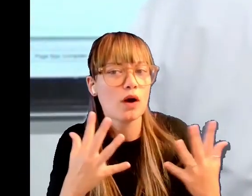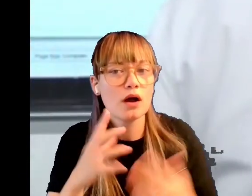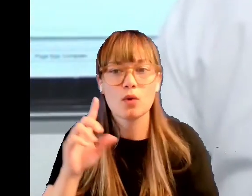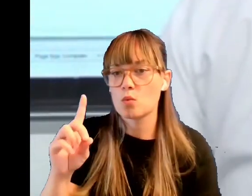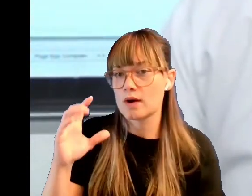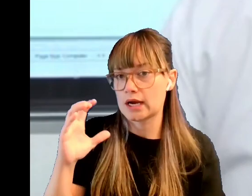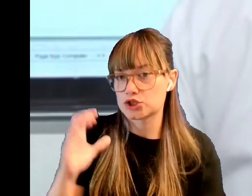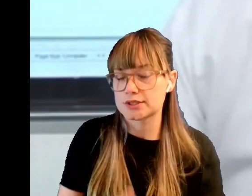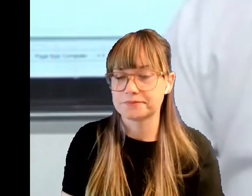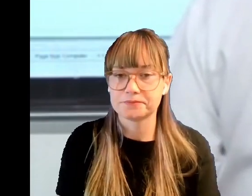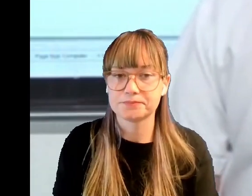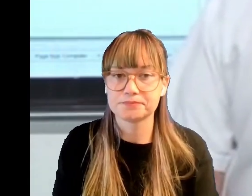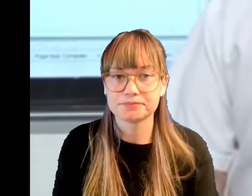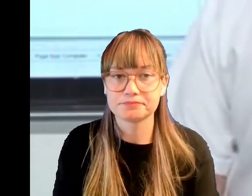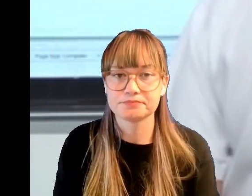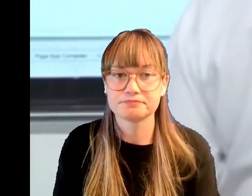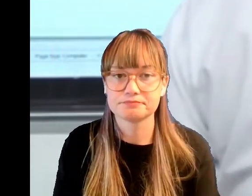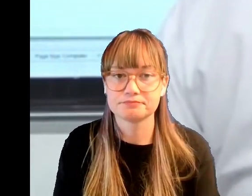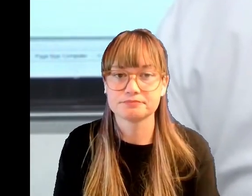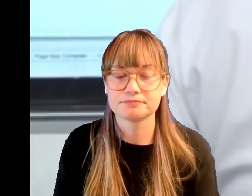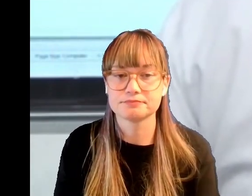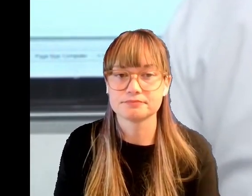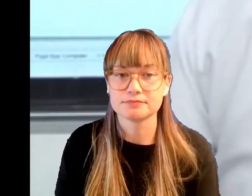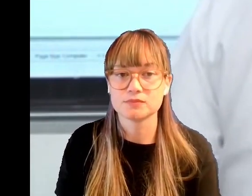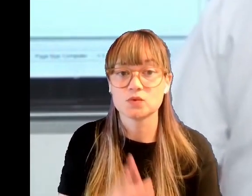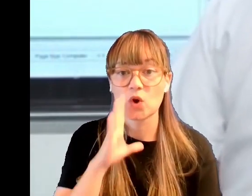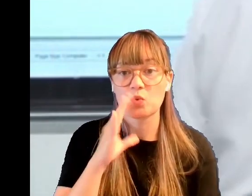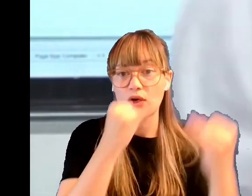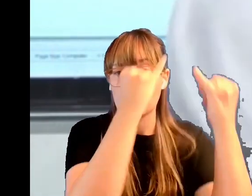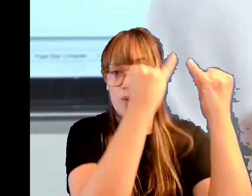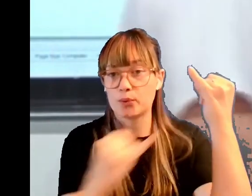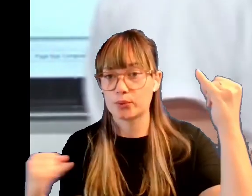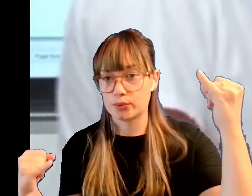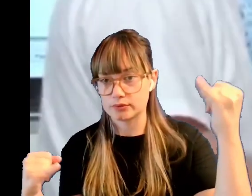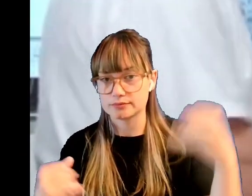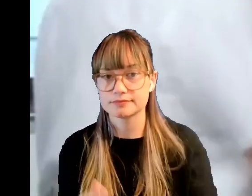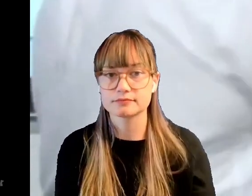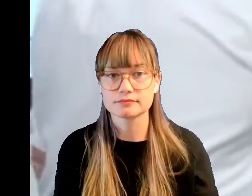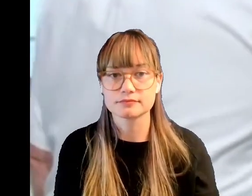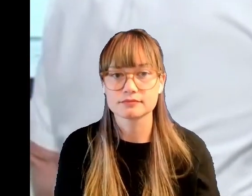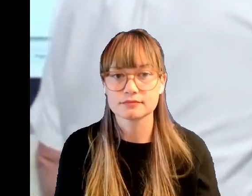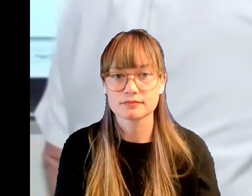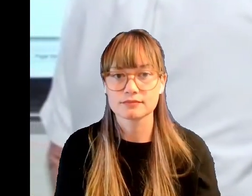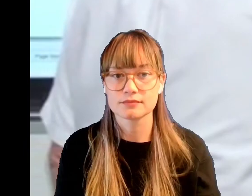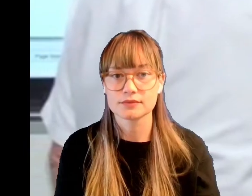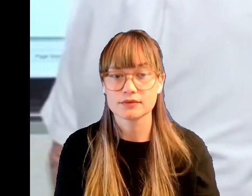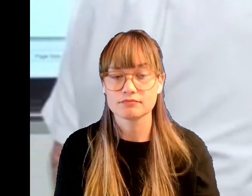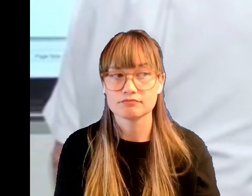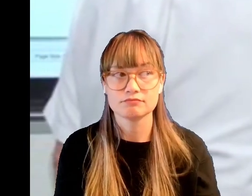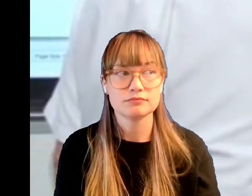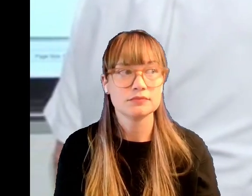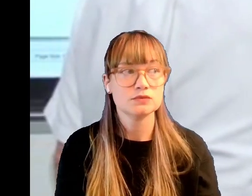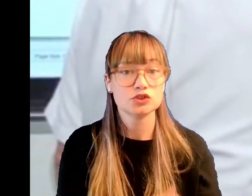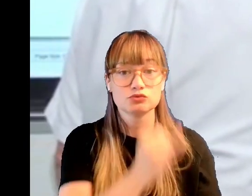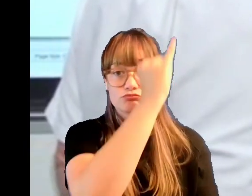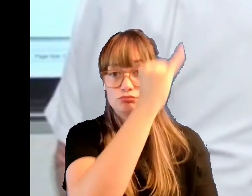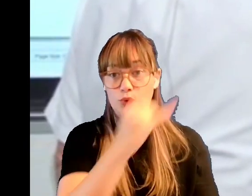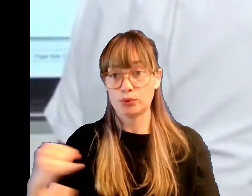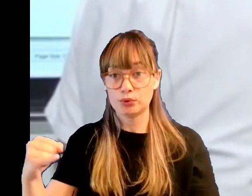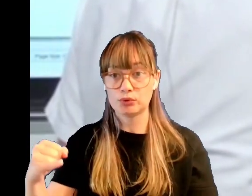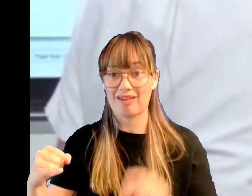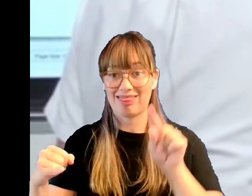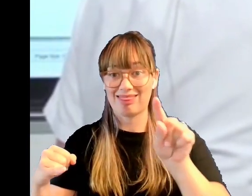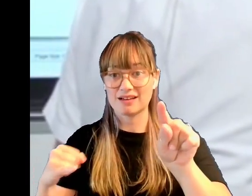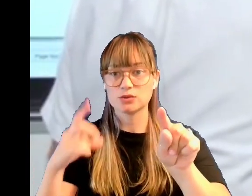y-intercept is 100. So this function is looking like this, isn't it? And this is the point